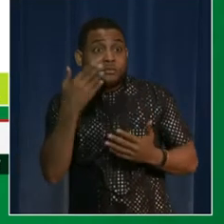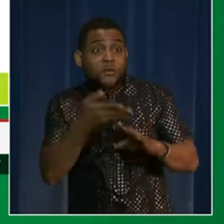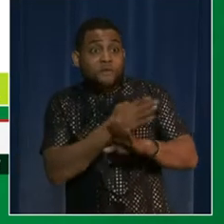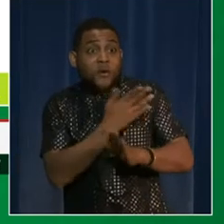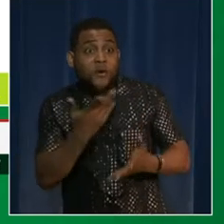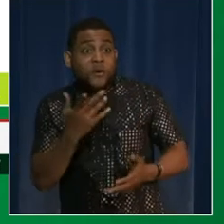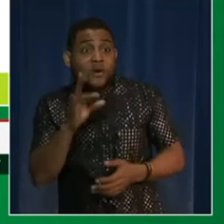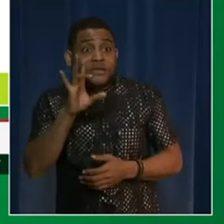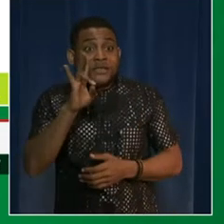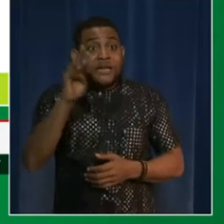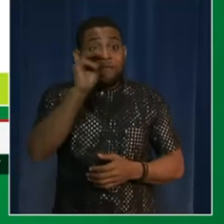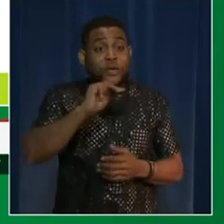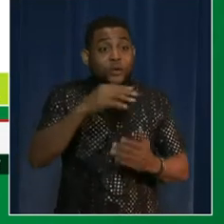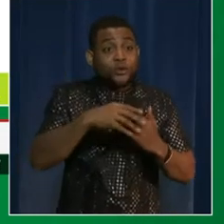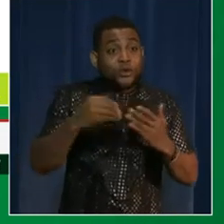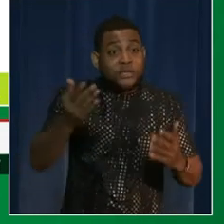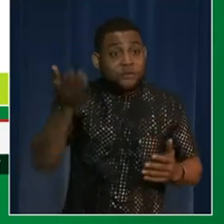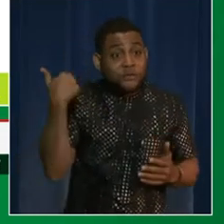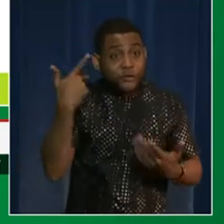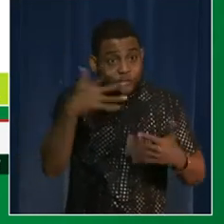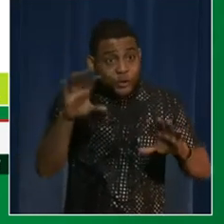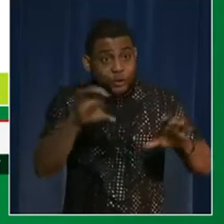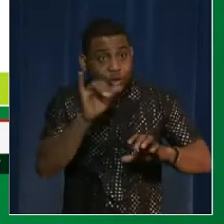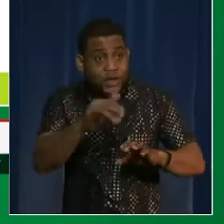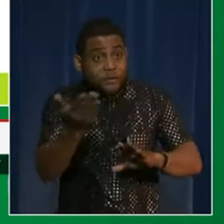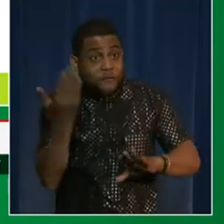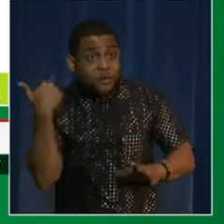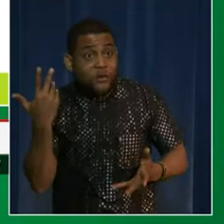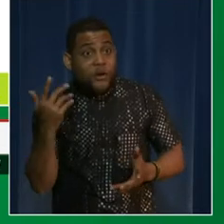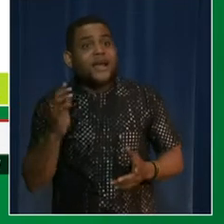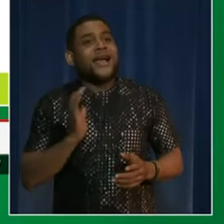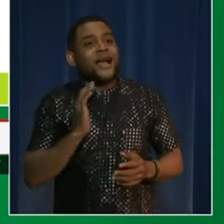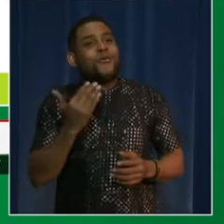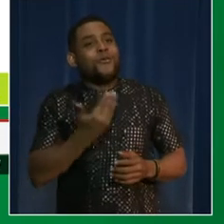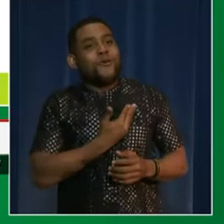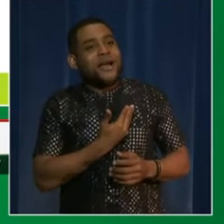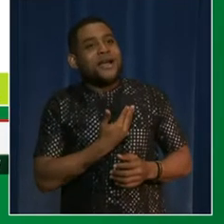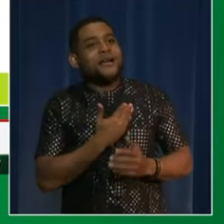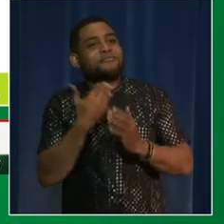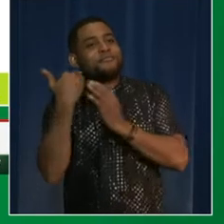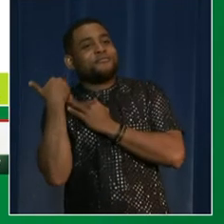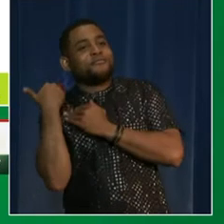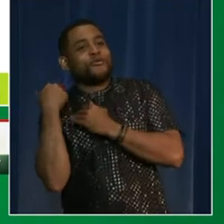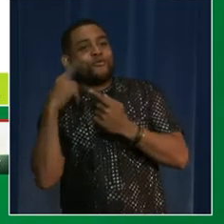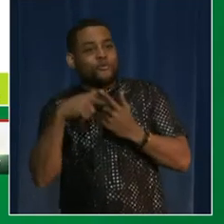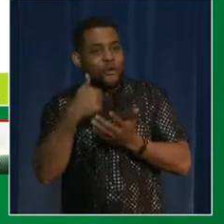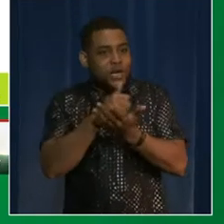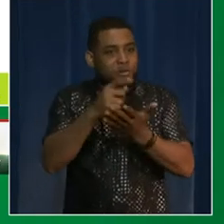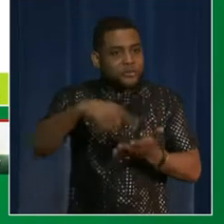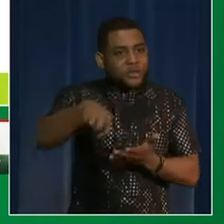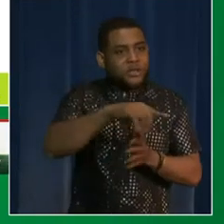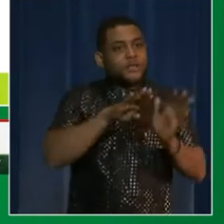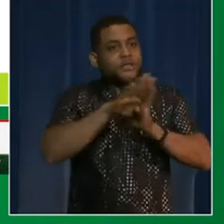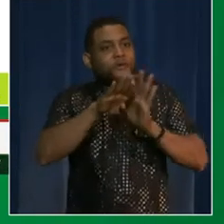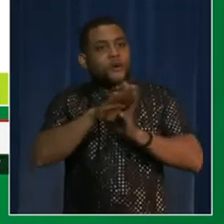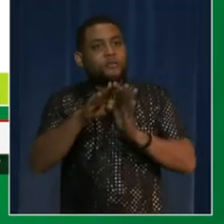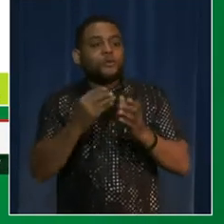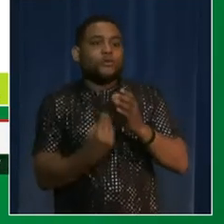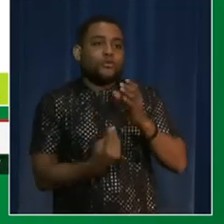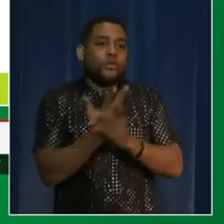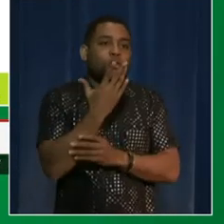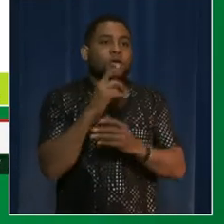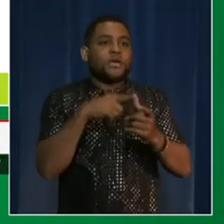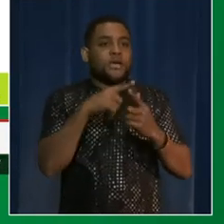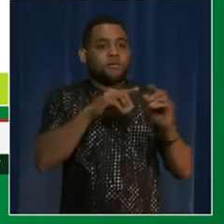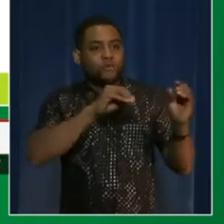the flexible dollars that we have at the DC Green Bank are able to help support those developers as they grow, help them move into the ownership model,